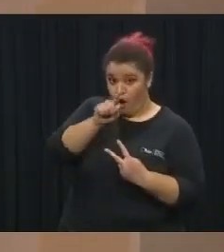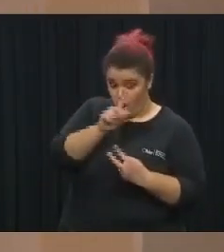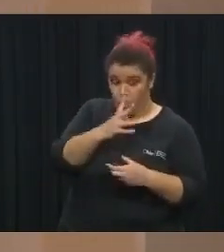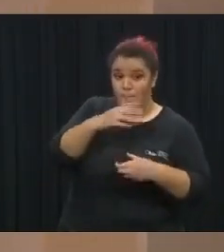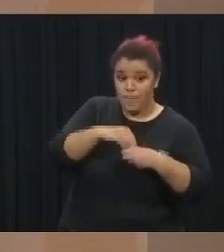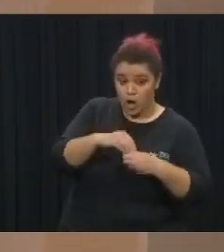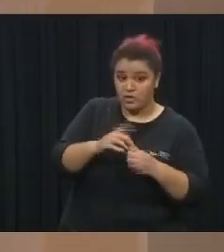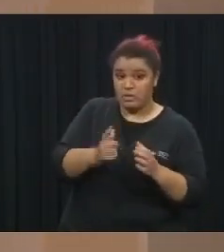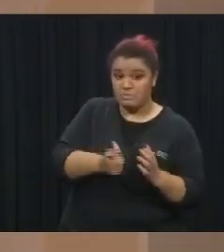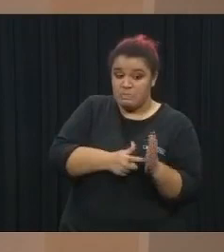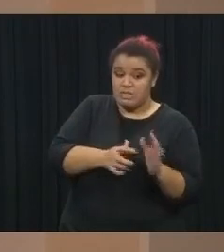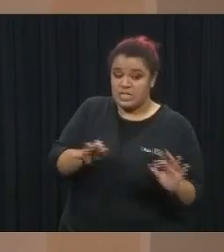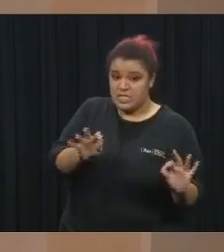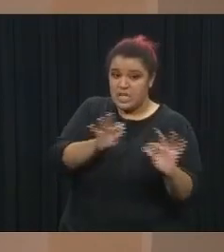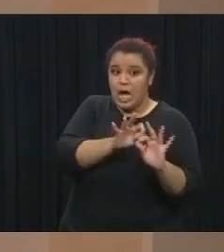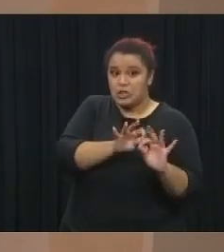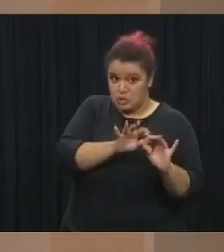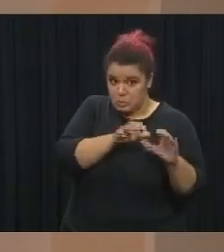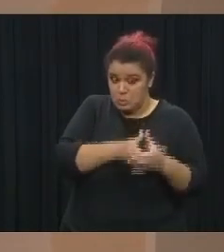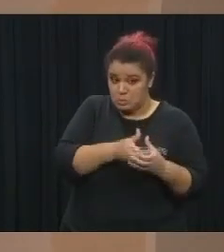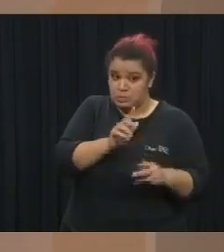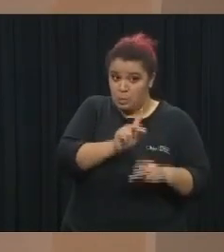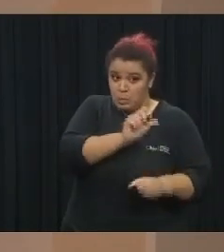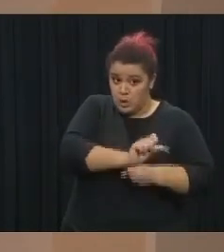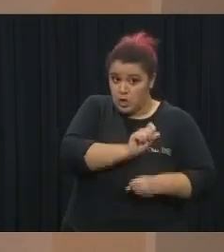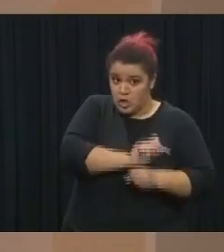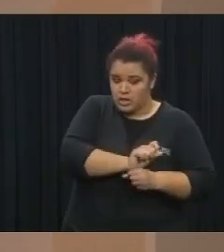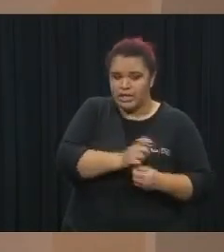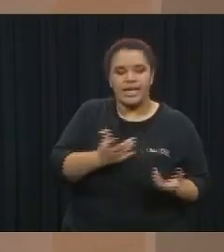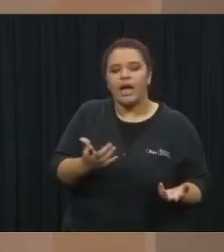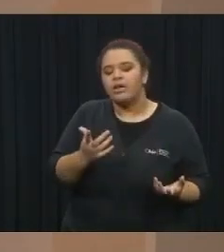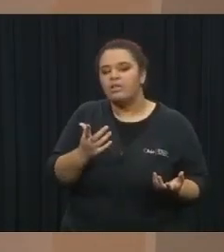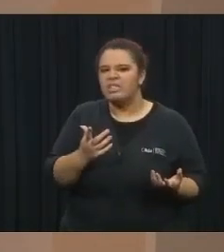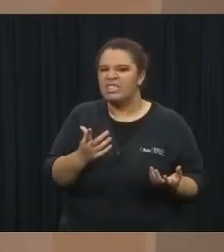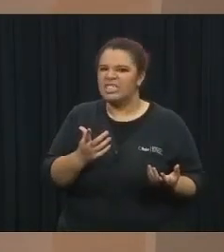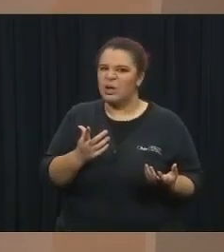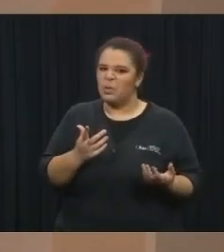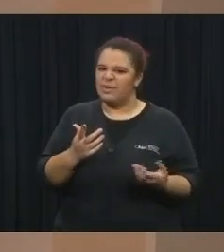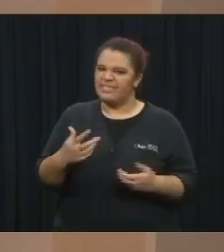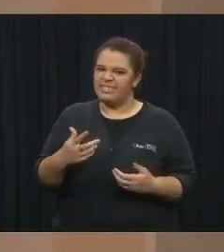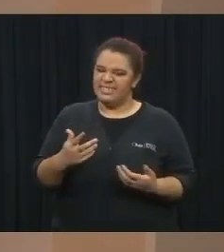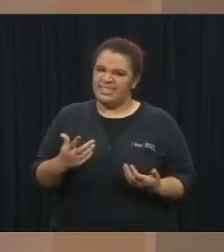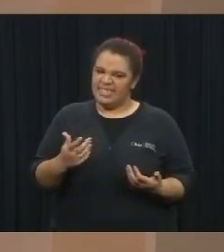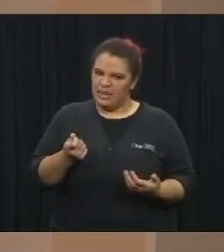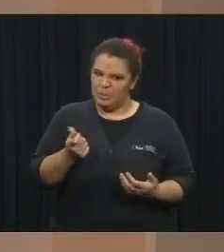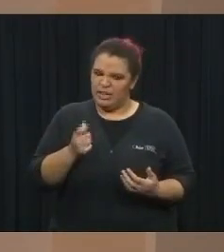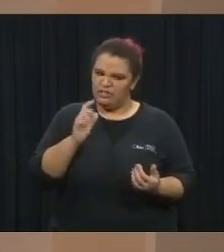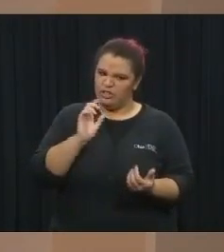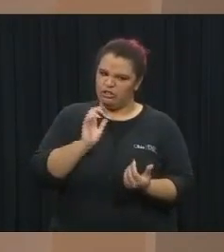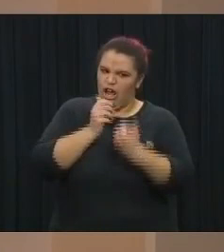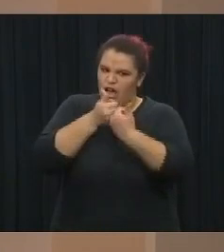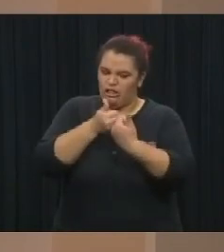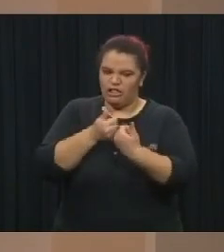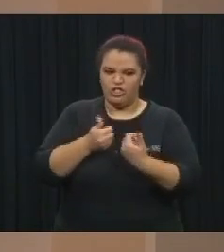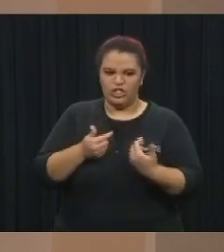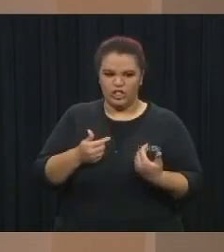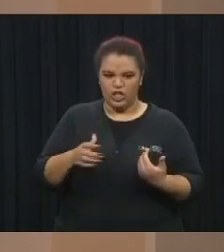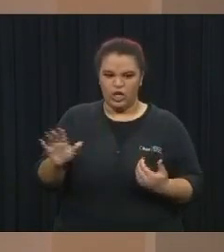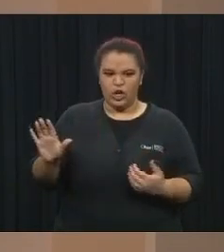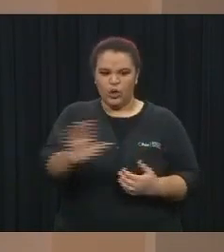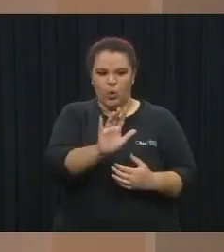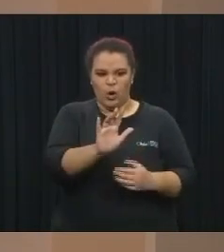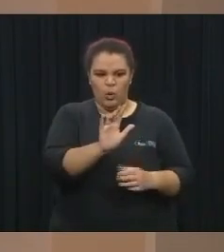answering it for us, is that we can't know the nature of what everybody does in their work. If they can read the